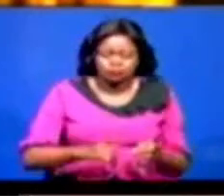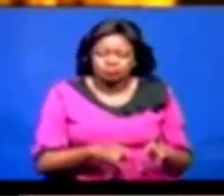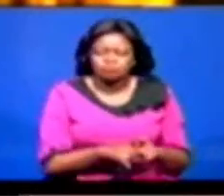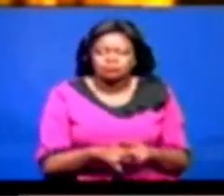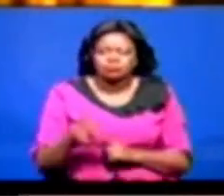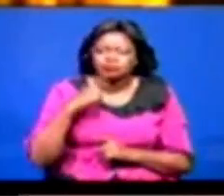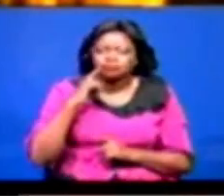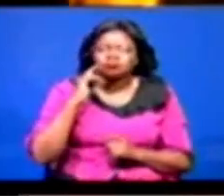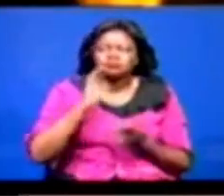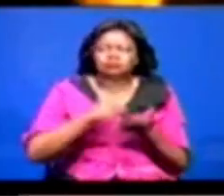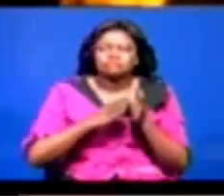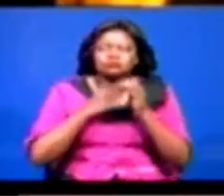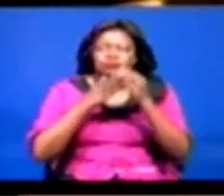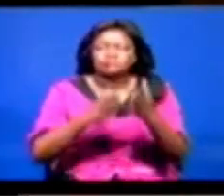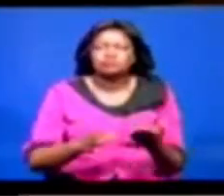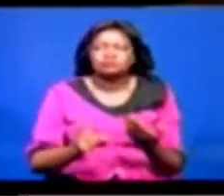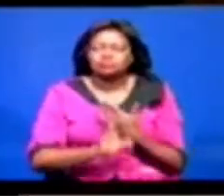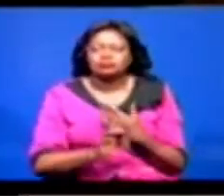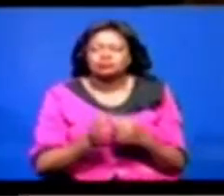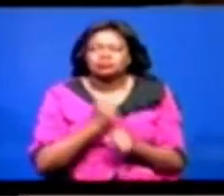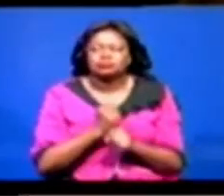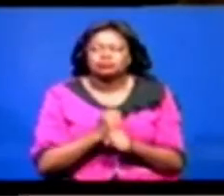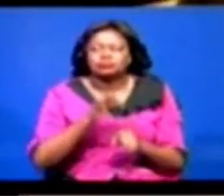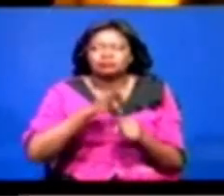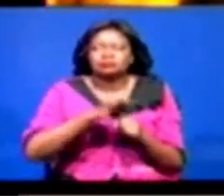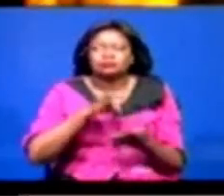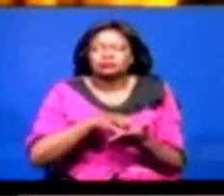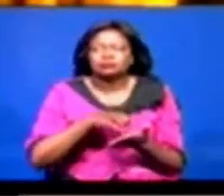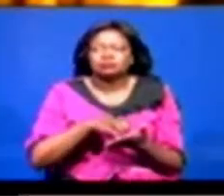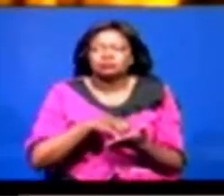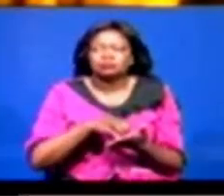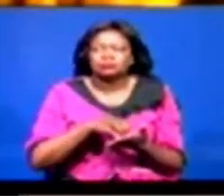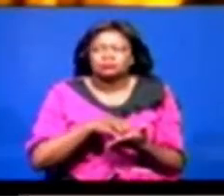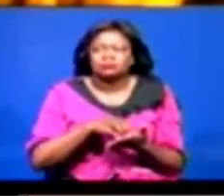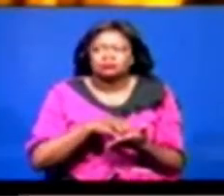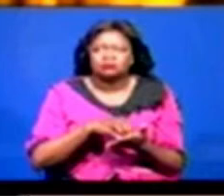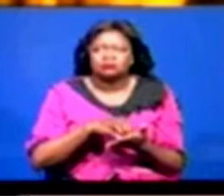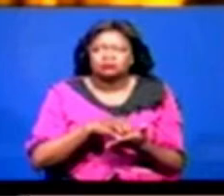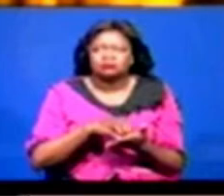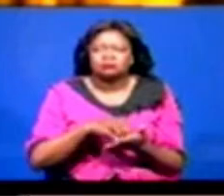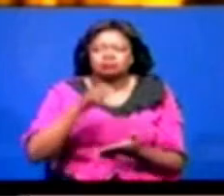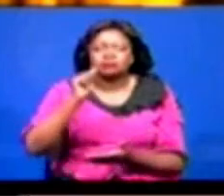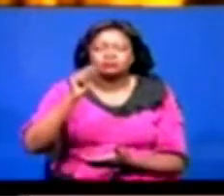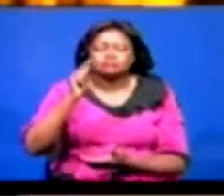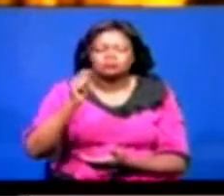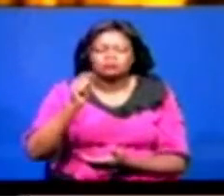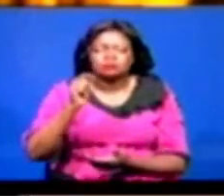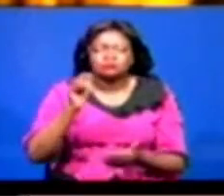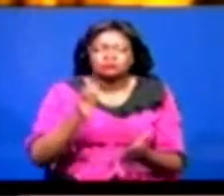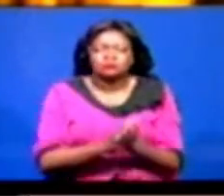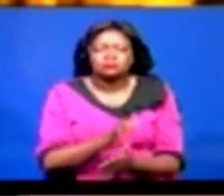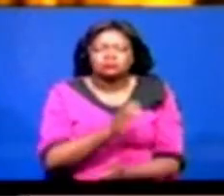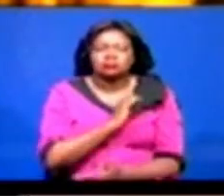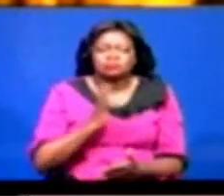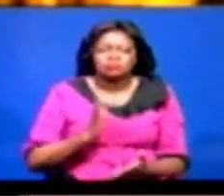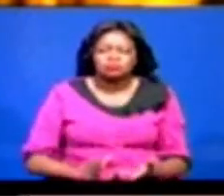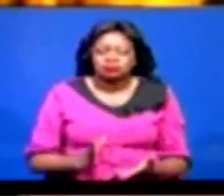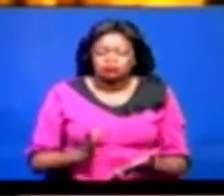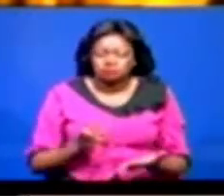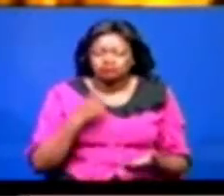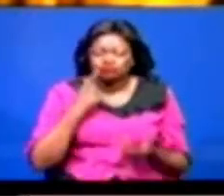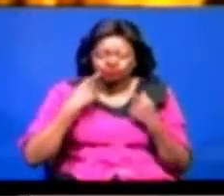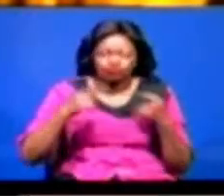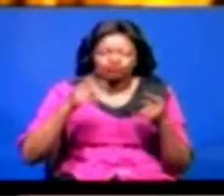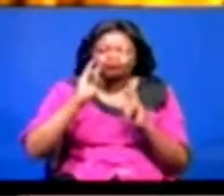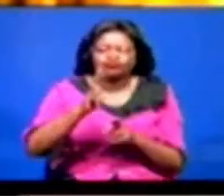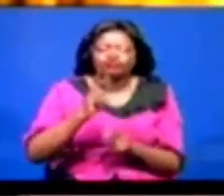the leader of this country is made at the polling station. The agents, the commission agents who declare the results are just doing their